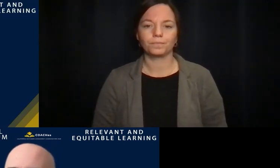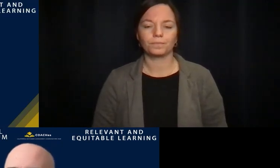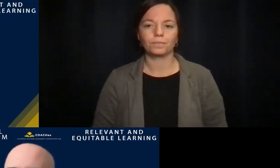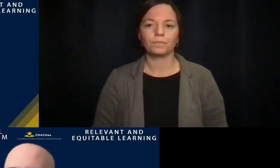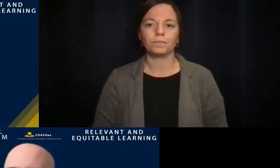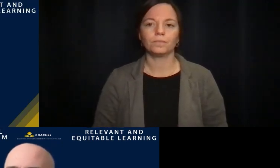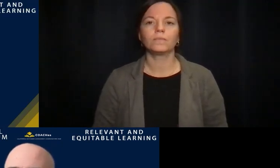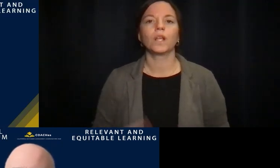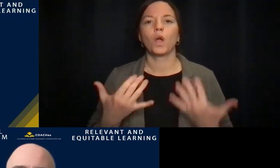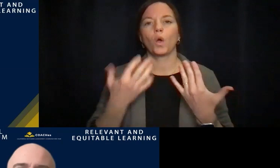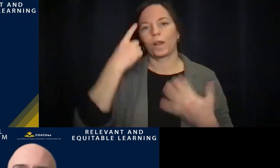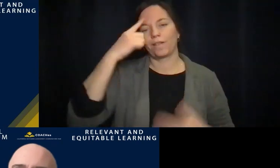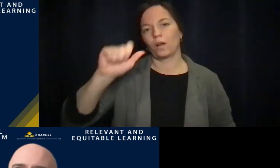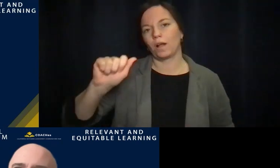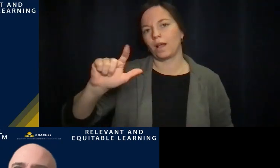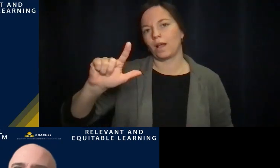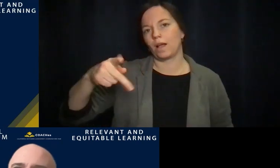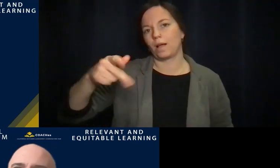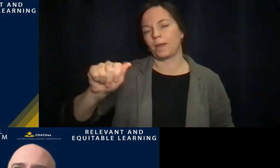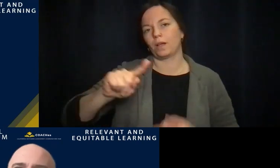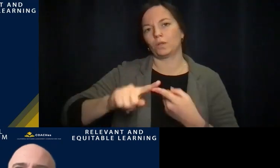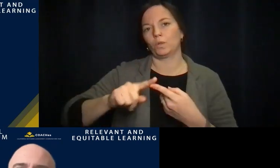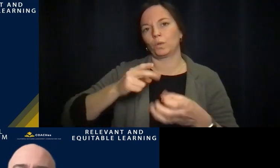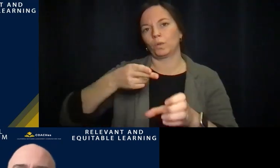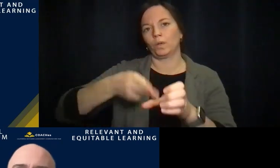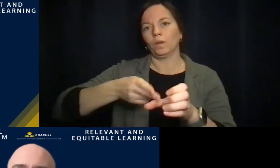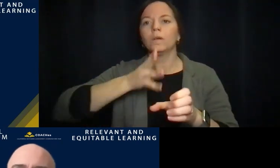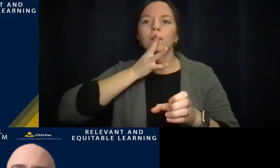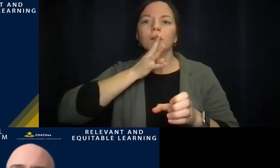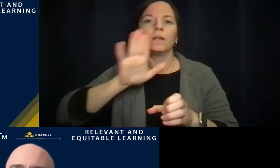I'll just wait for Alpa to unmute. Let me see.